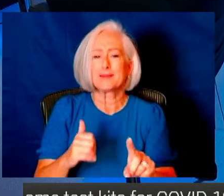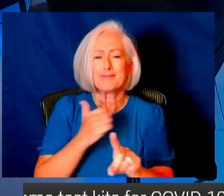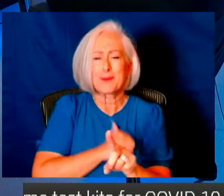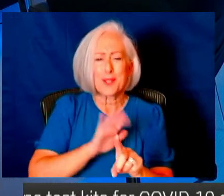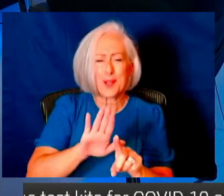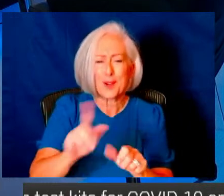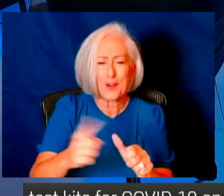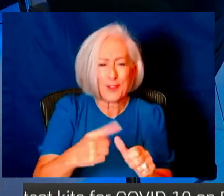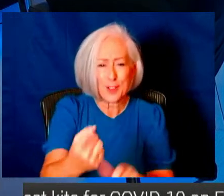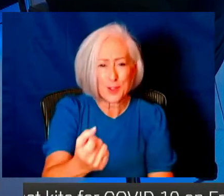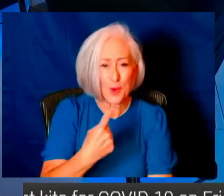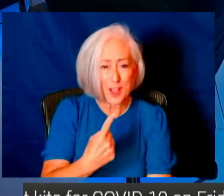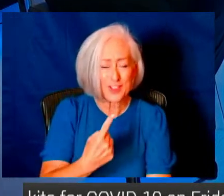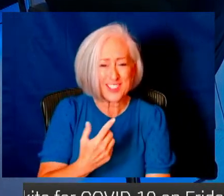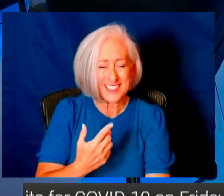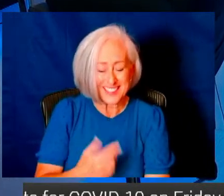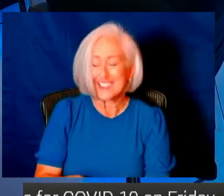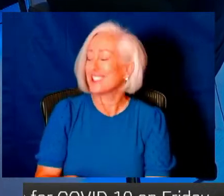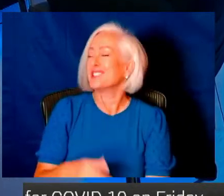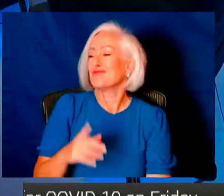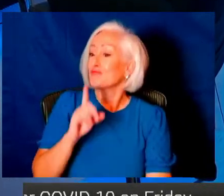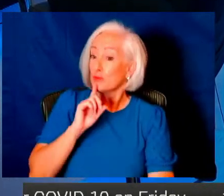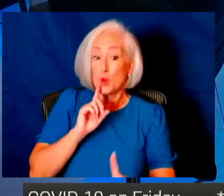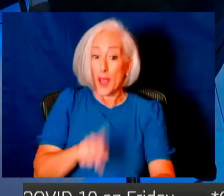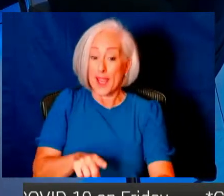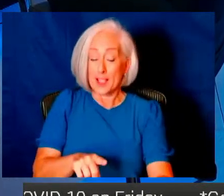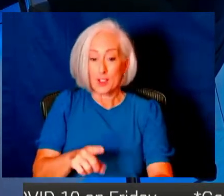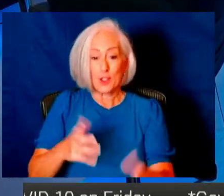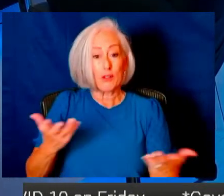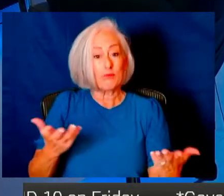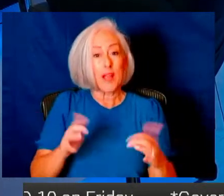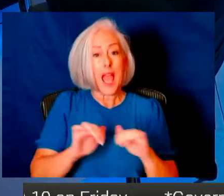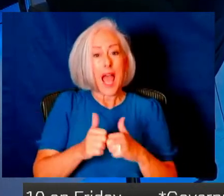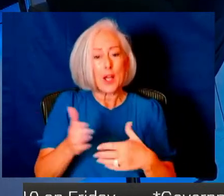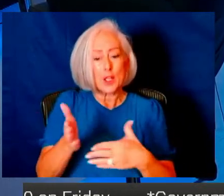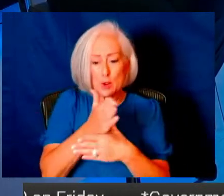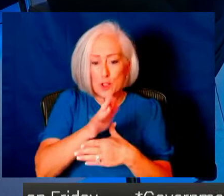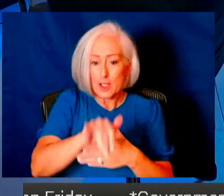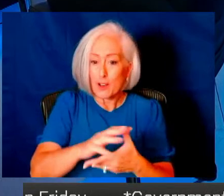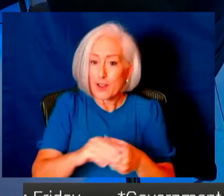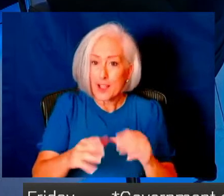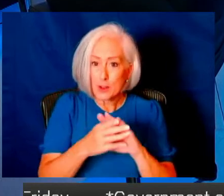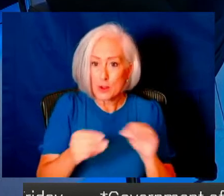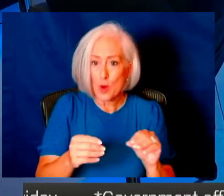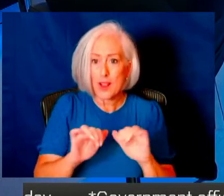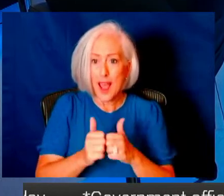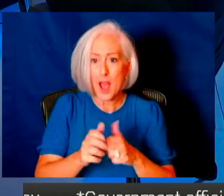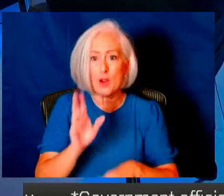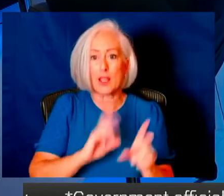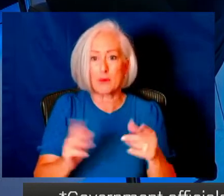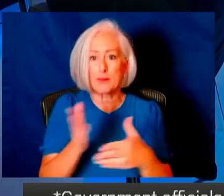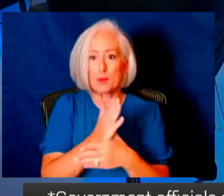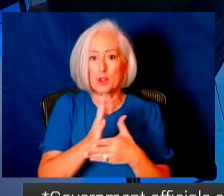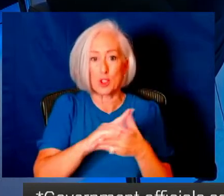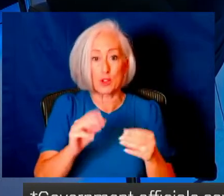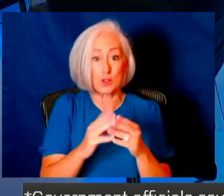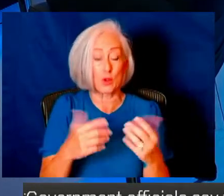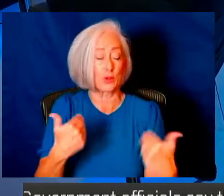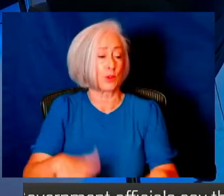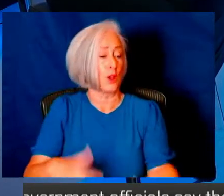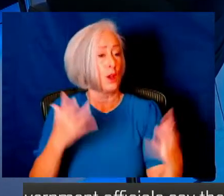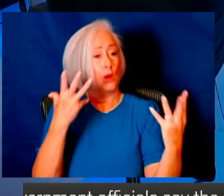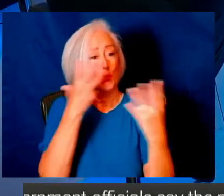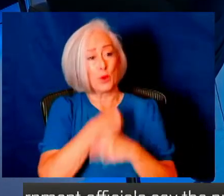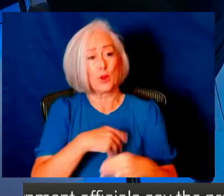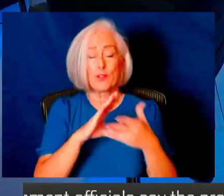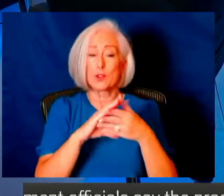just answered it, because it is. And how do you share all those stories, and how can these people share their stories? Because they're beautiful stories, but it's